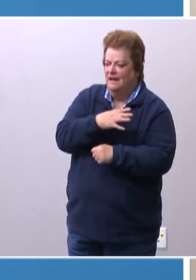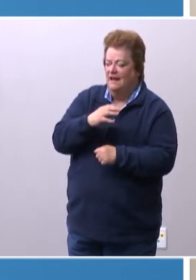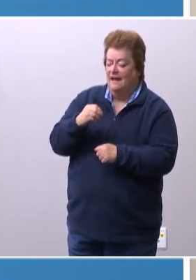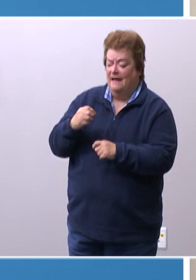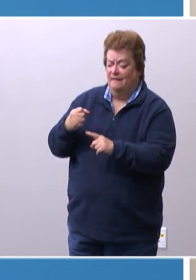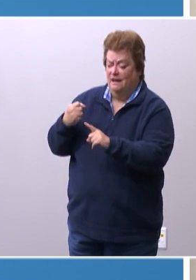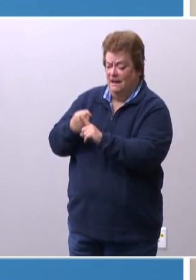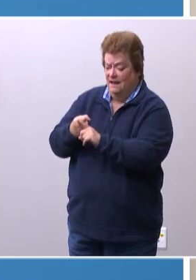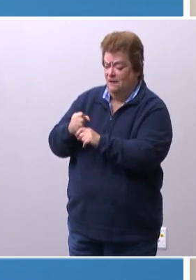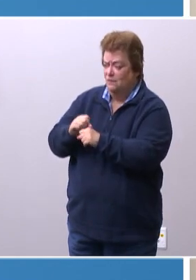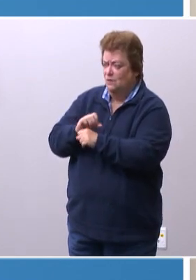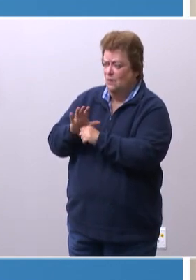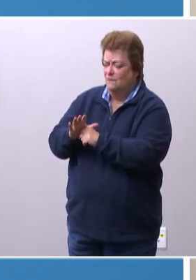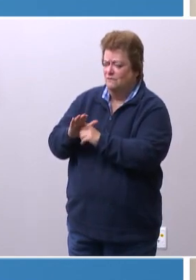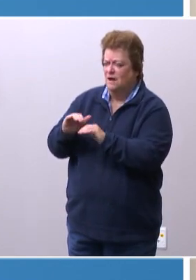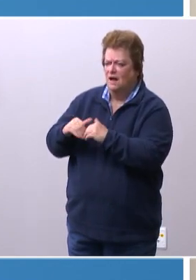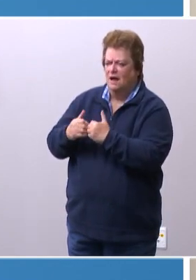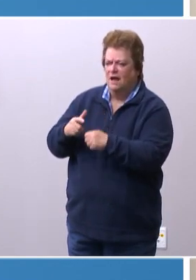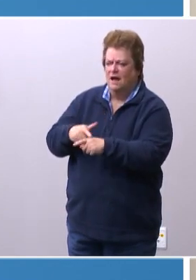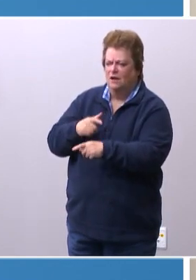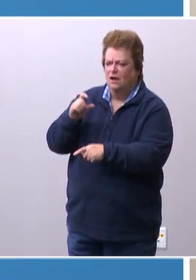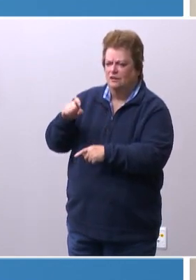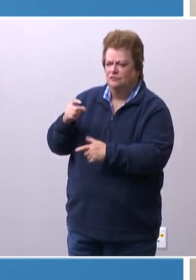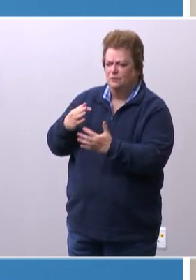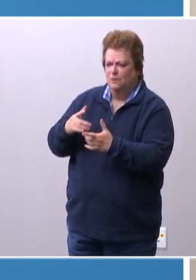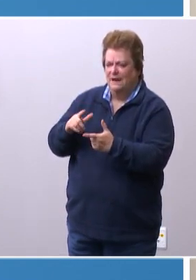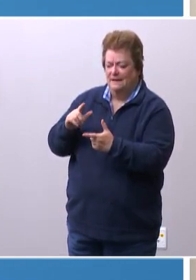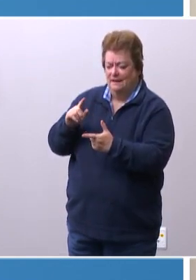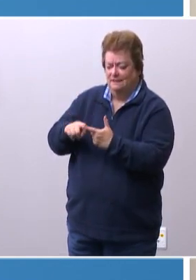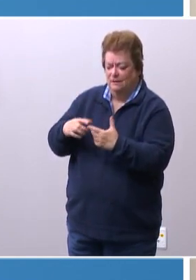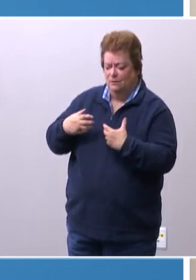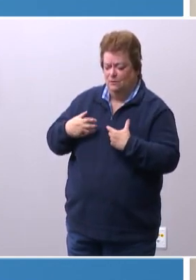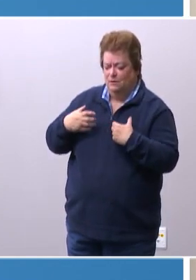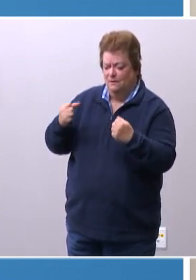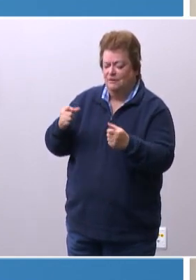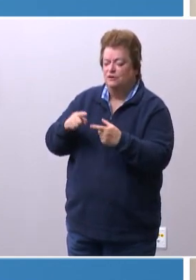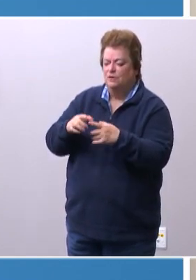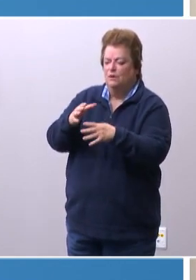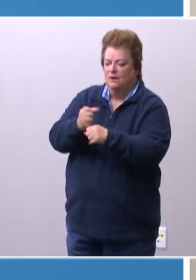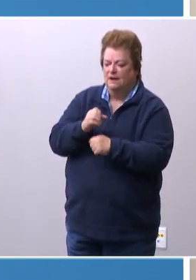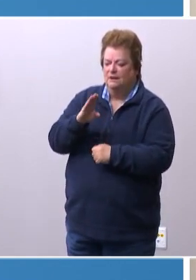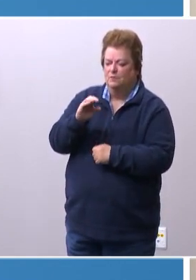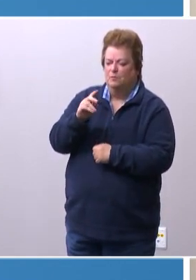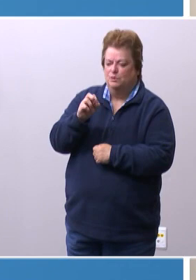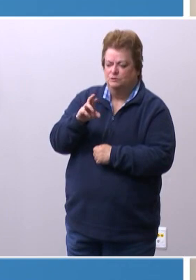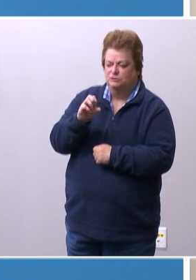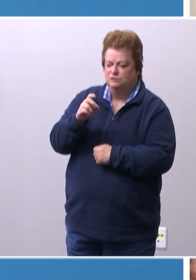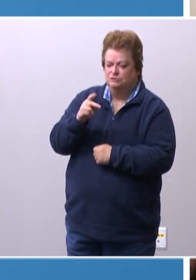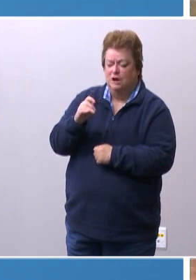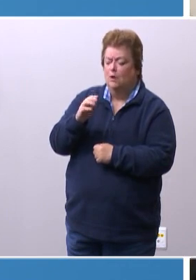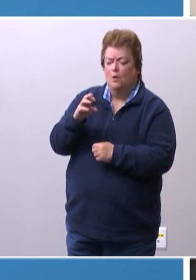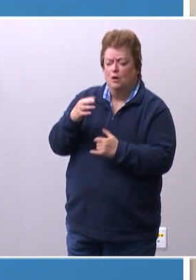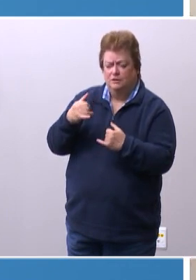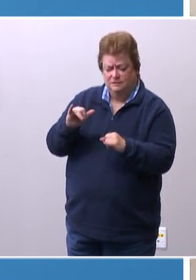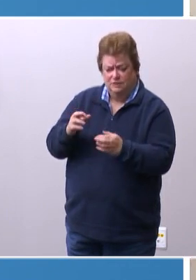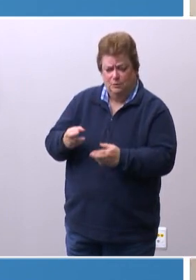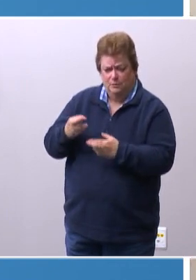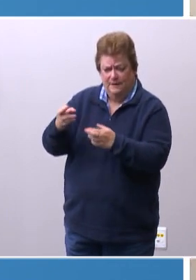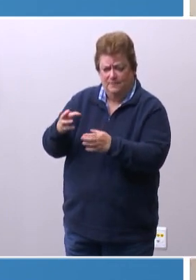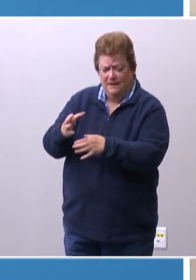COVID-19, how long should they wait after they recover before getting a booster shot? Or is the booster shot still advisable?